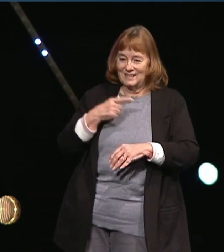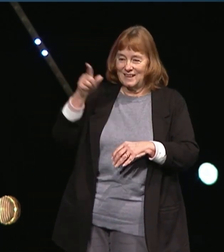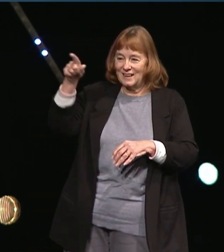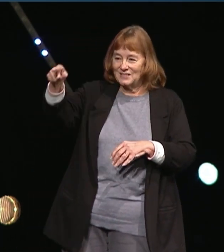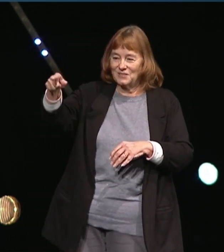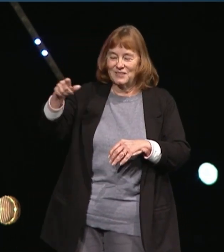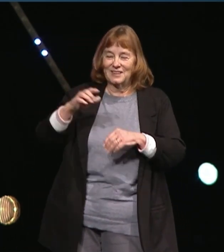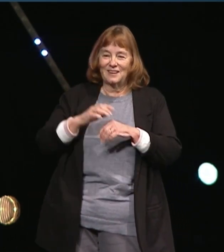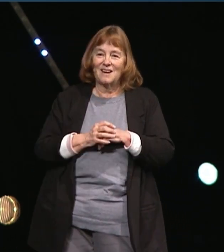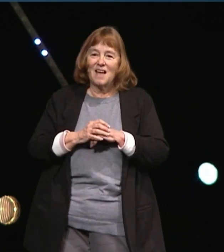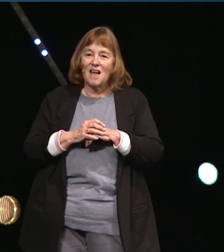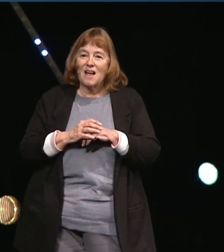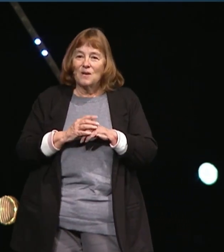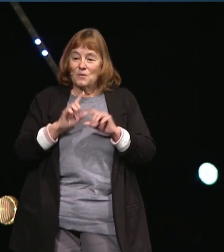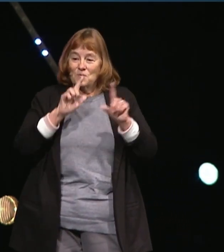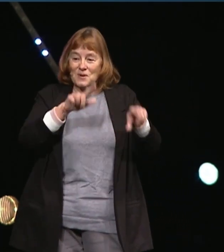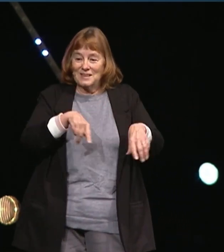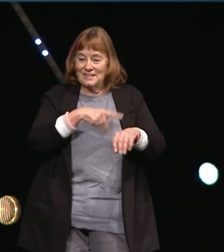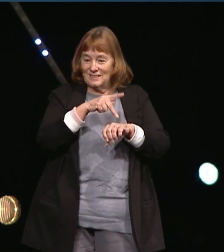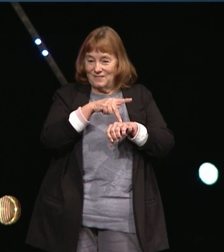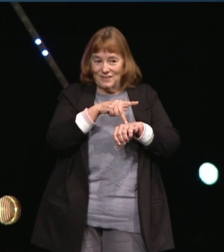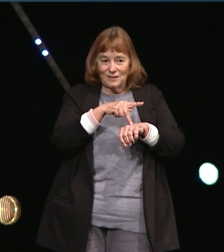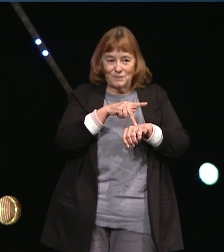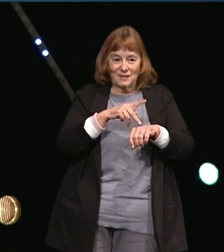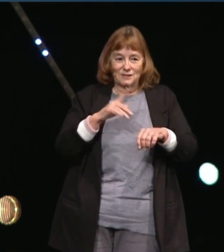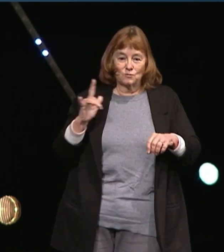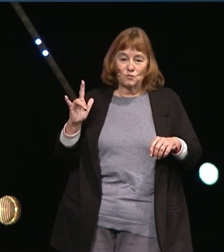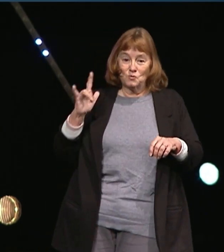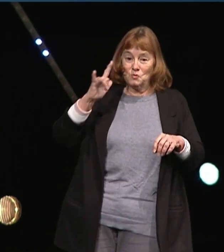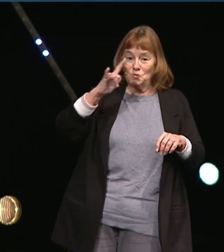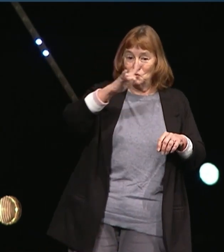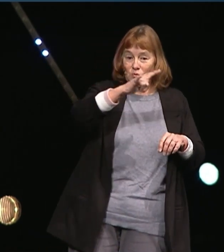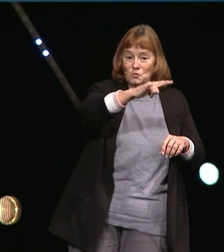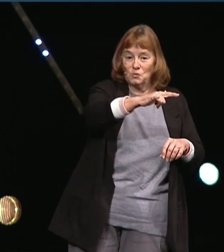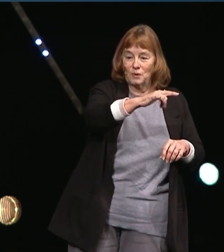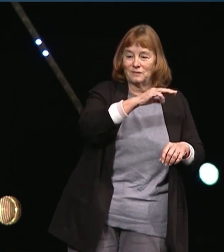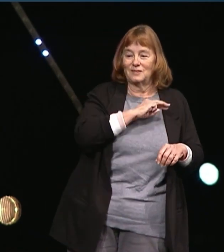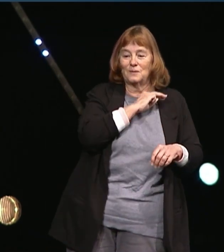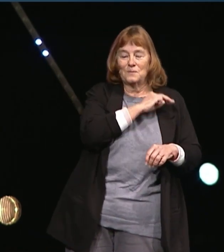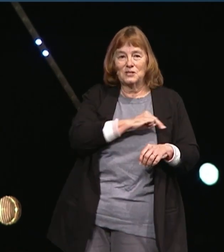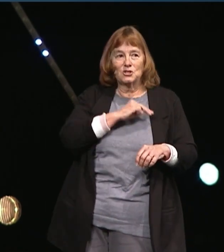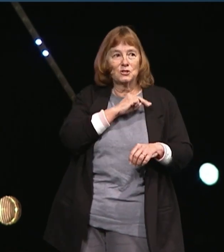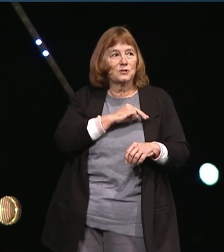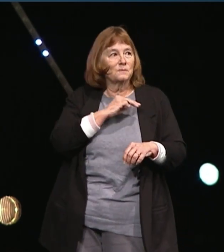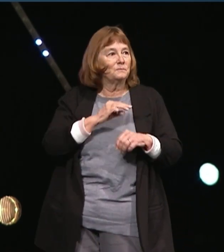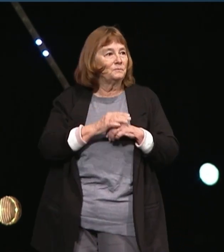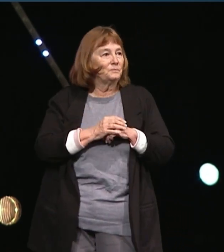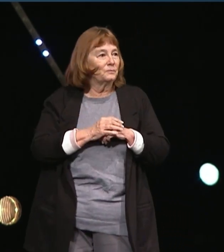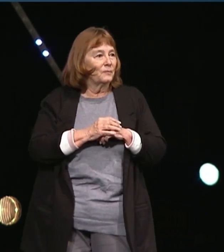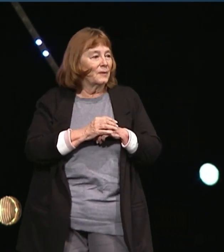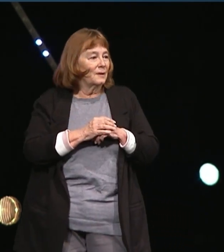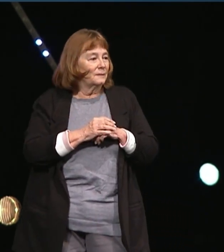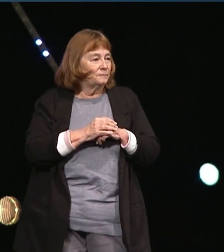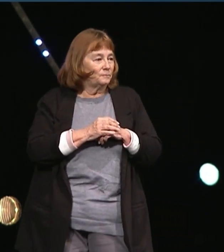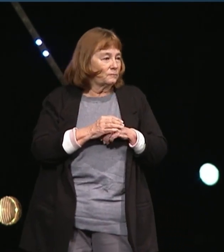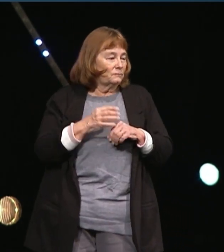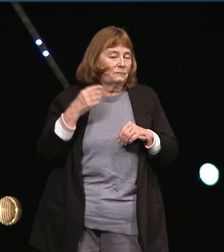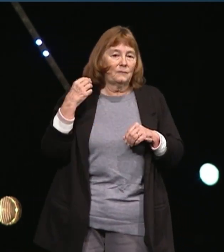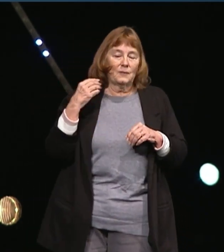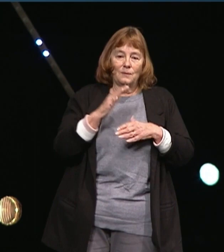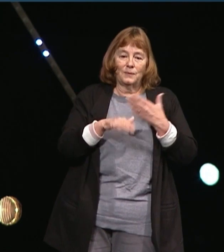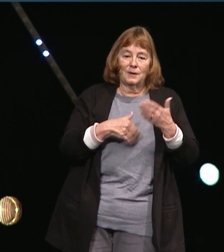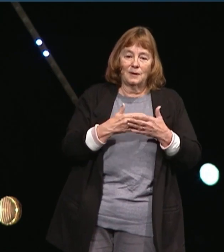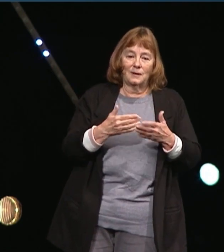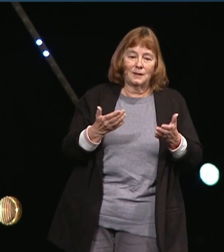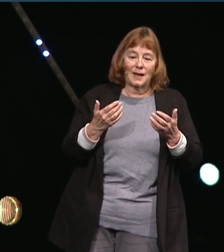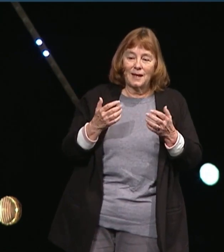today, we got to go on one of the Philippines trips a few years back. And we had bags of